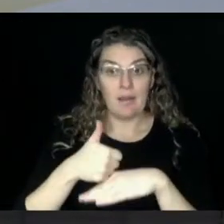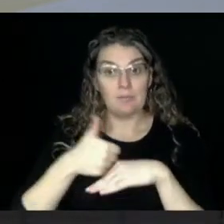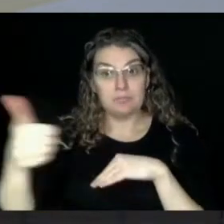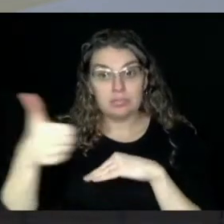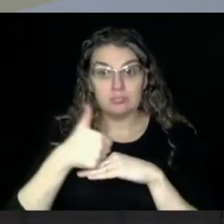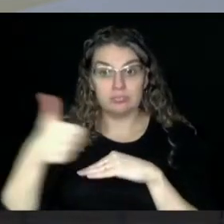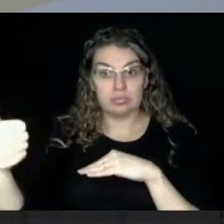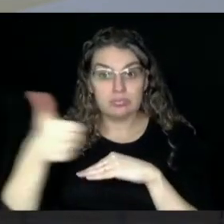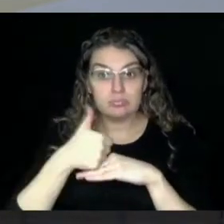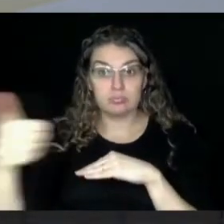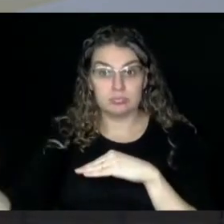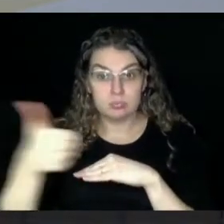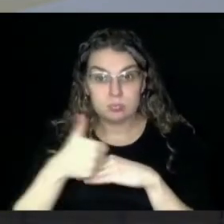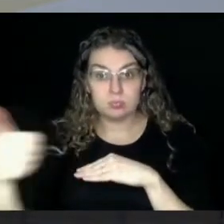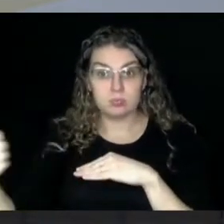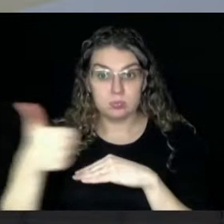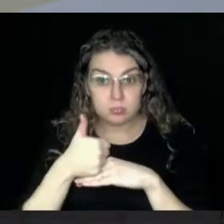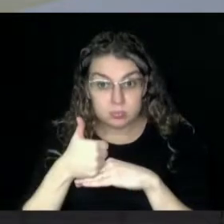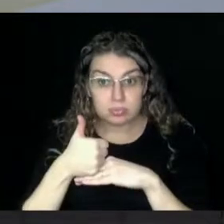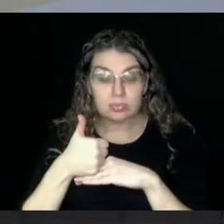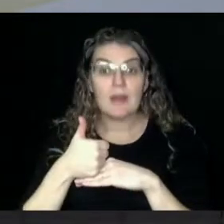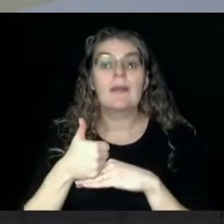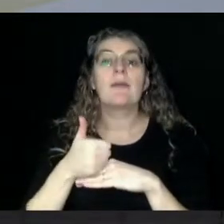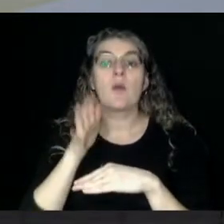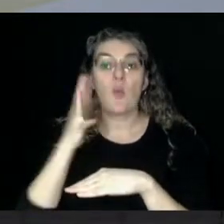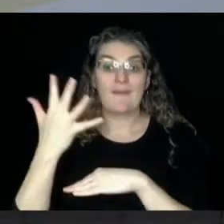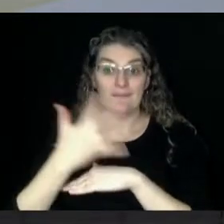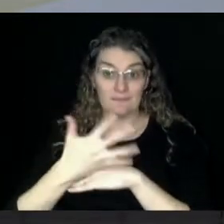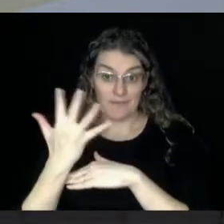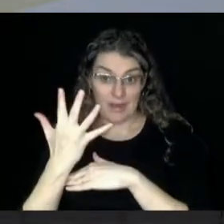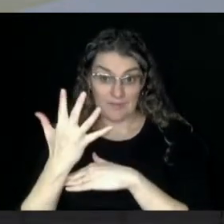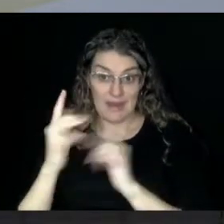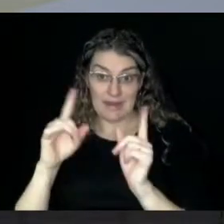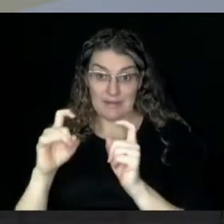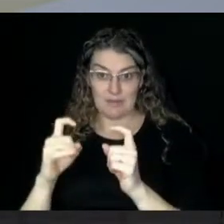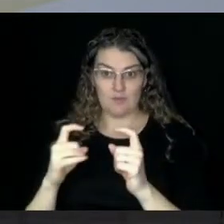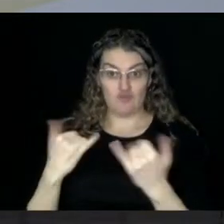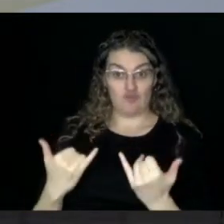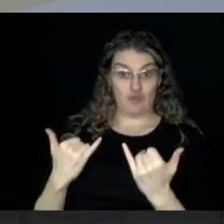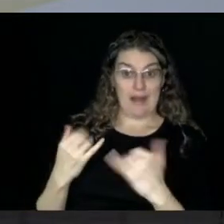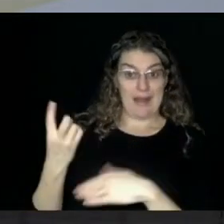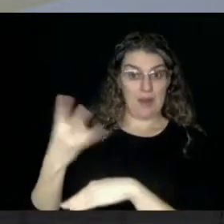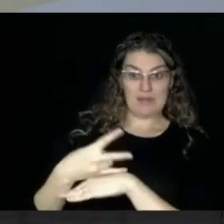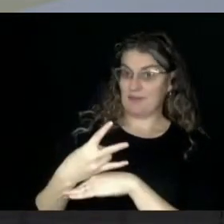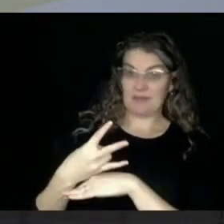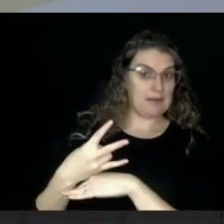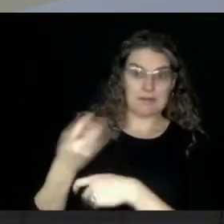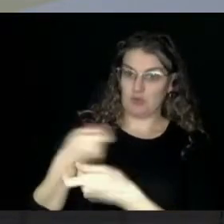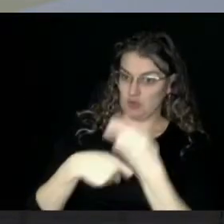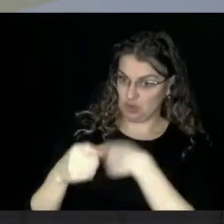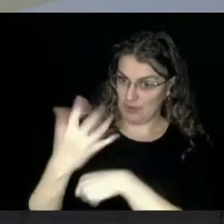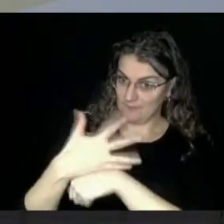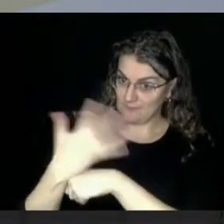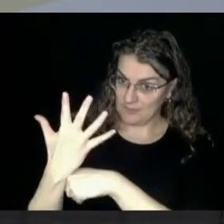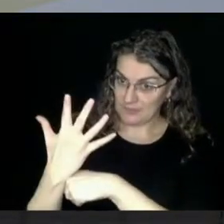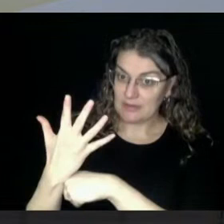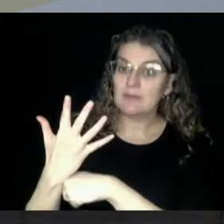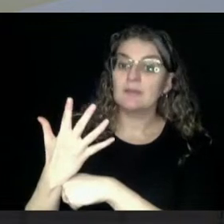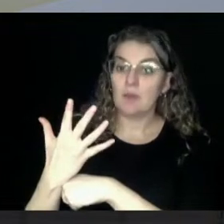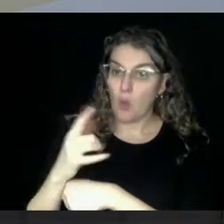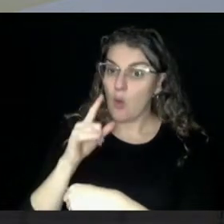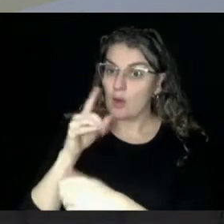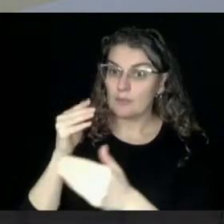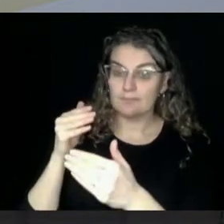each week, they will be tested every 5 days instead of every 7 days, or as close to that as the work schedule